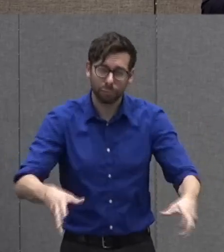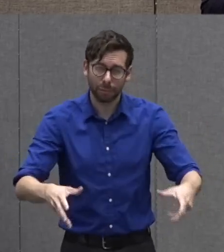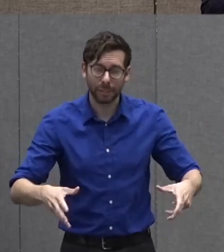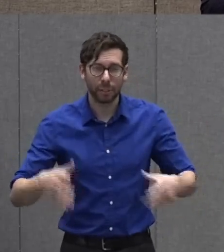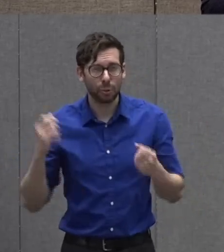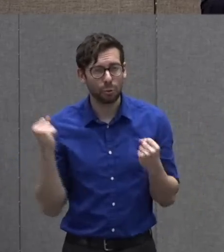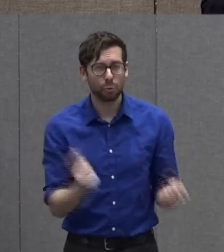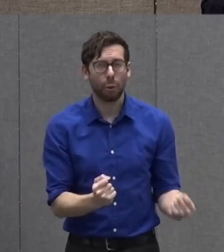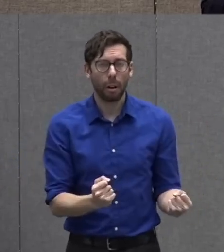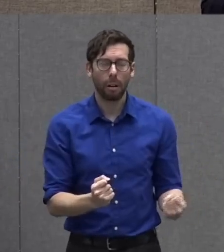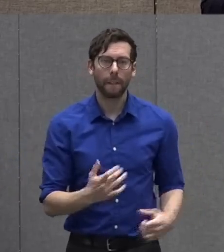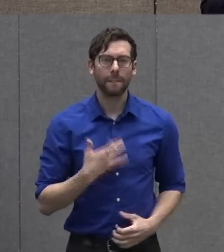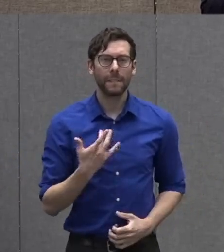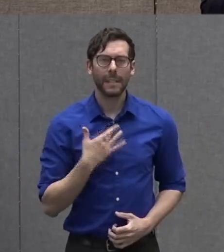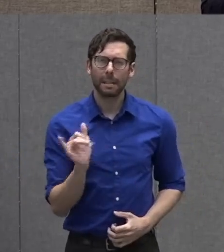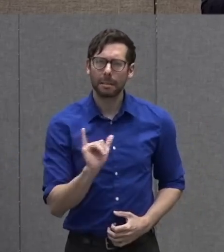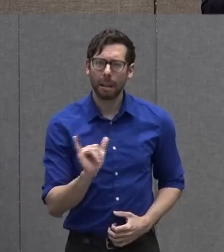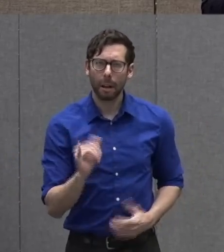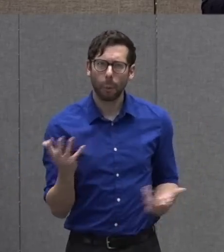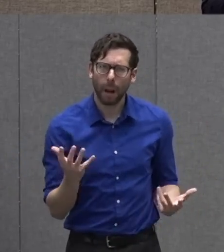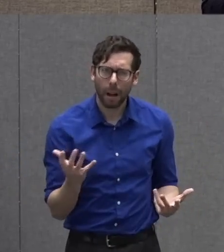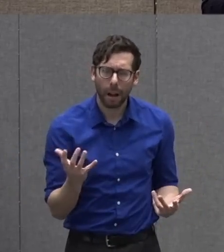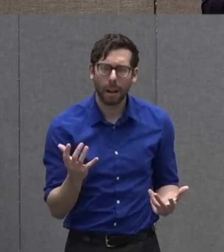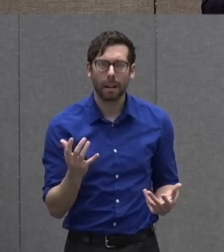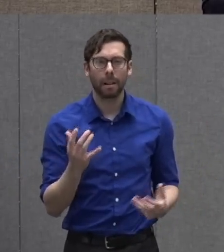like? What does that look like?